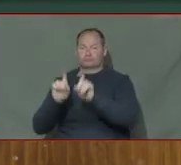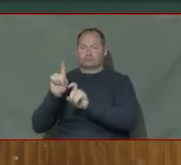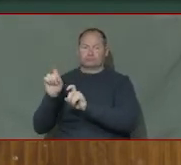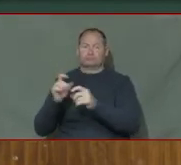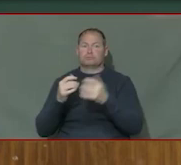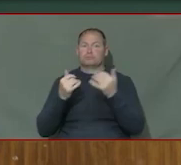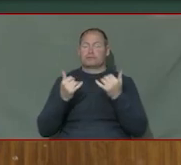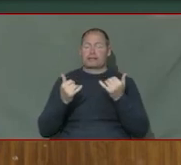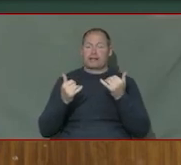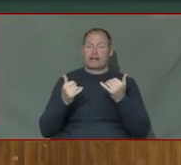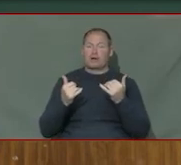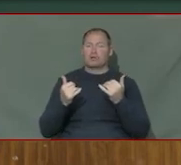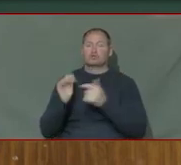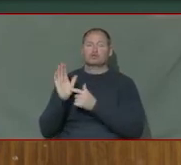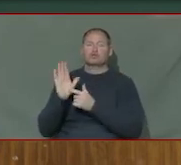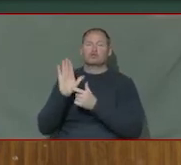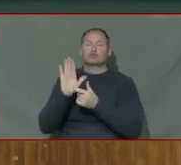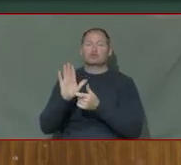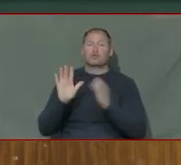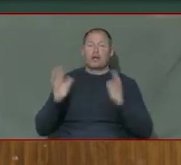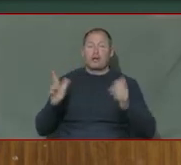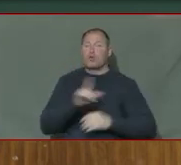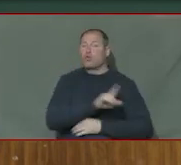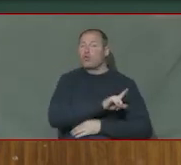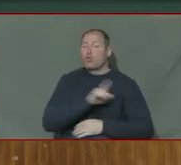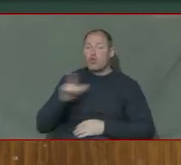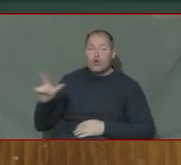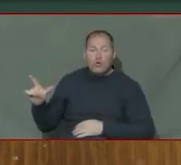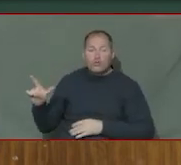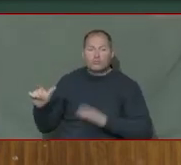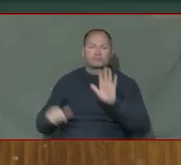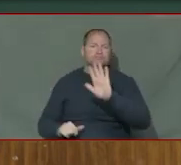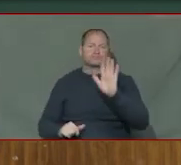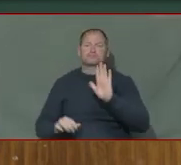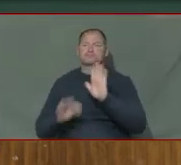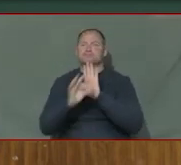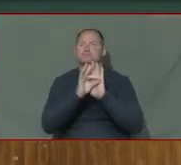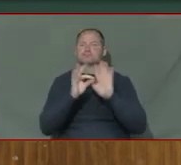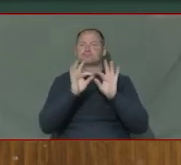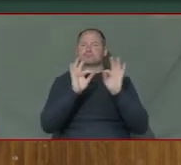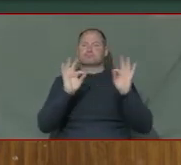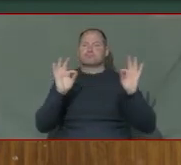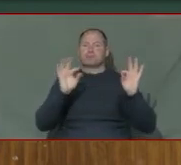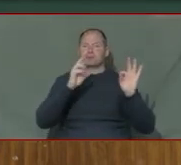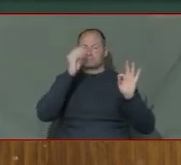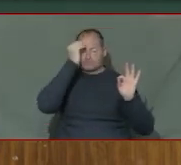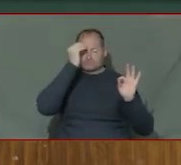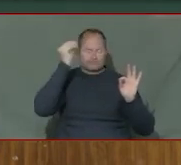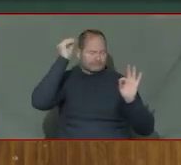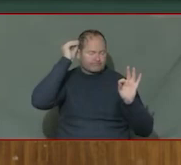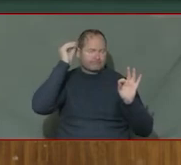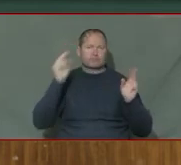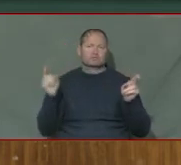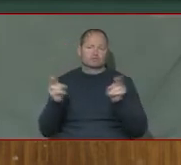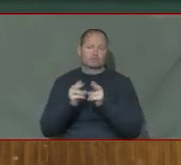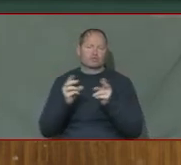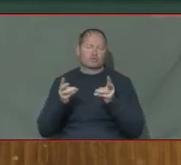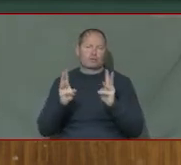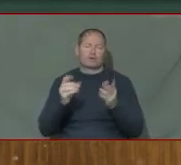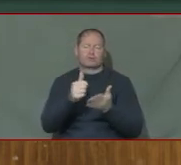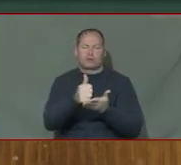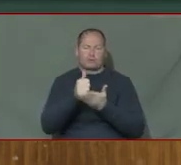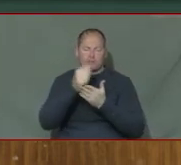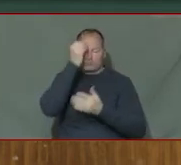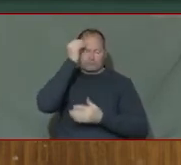short way so that you can remember the formulas. Right, people, I'm going to start off with the